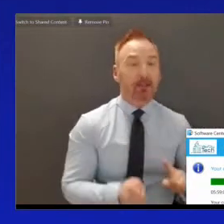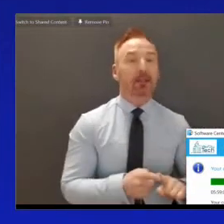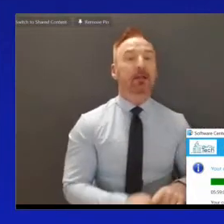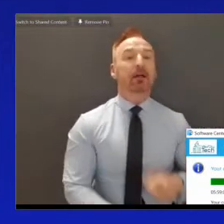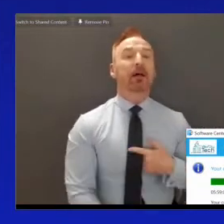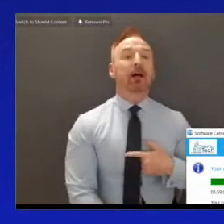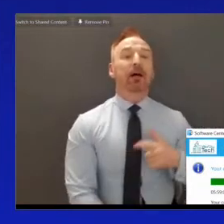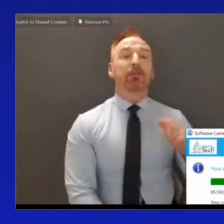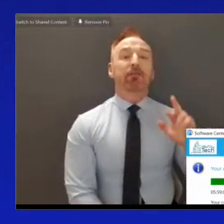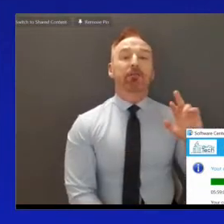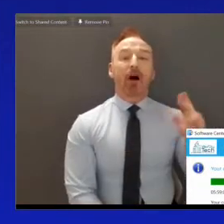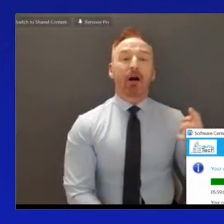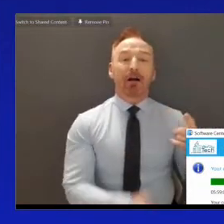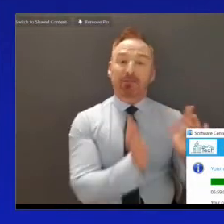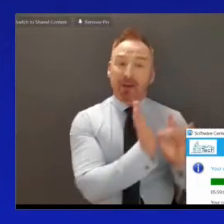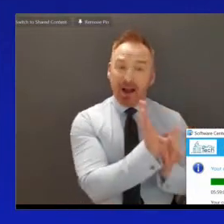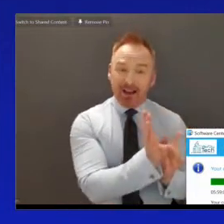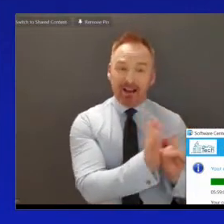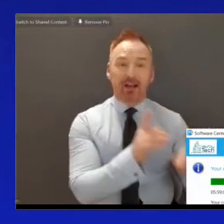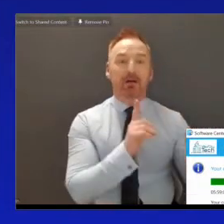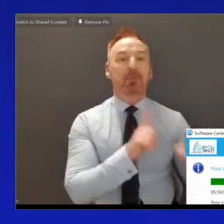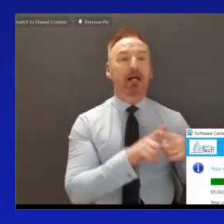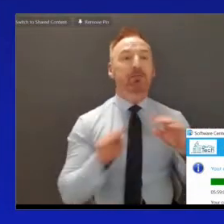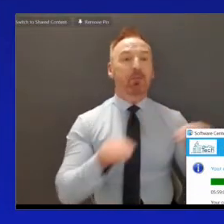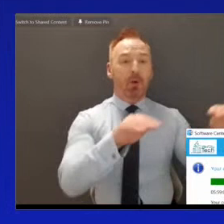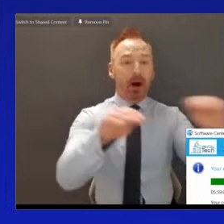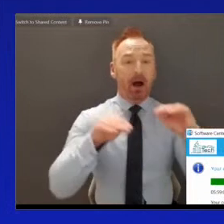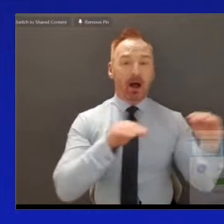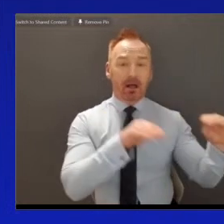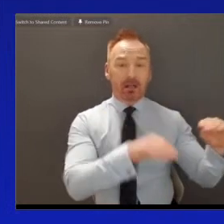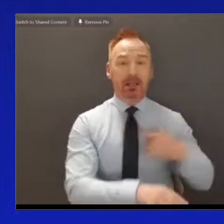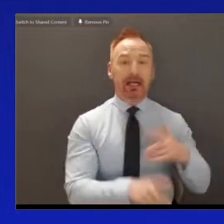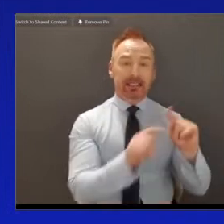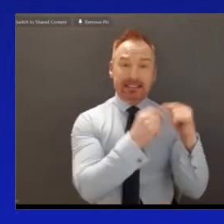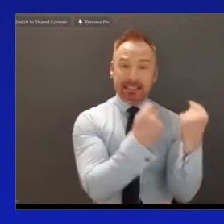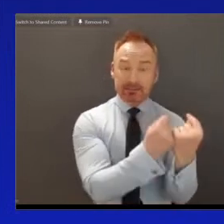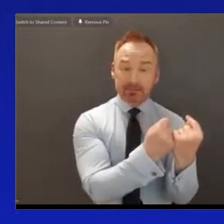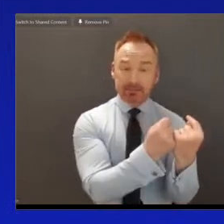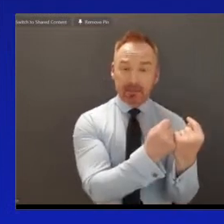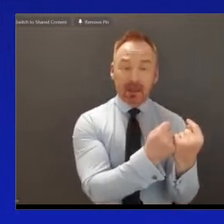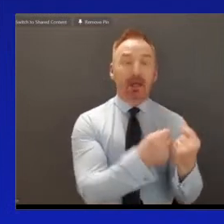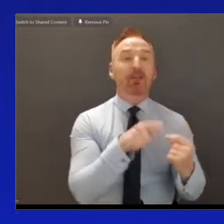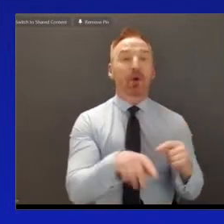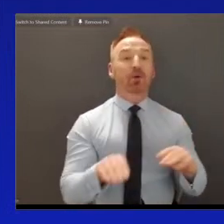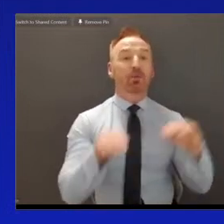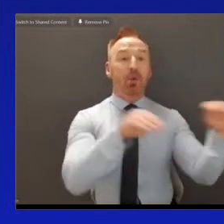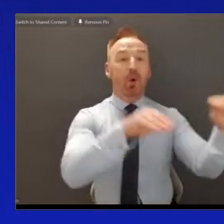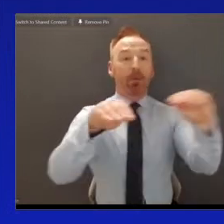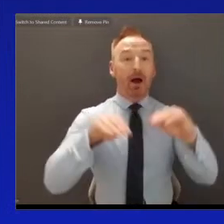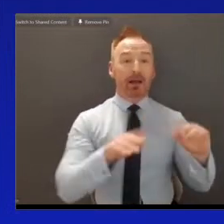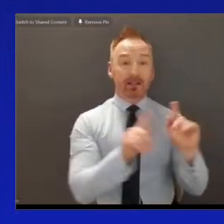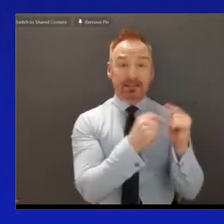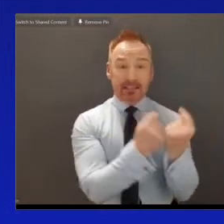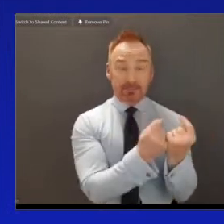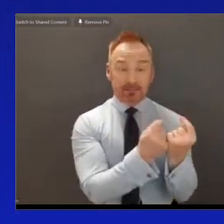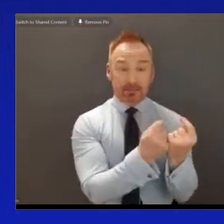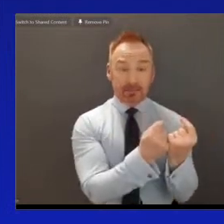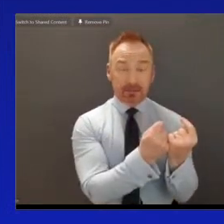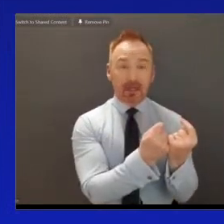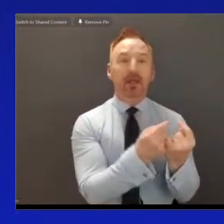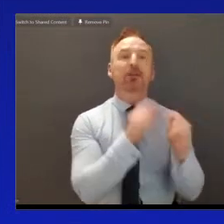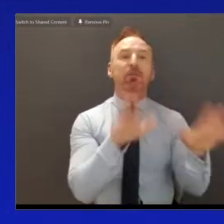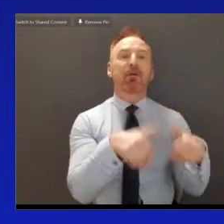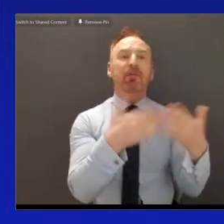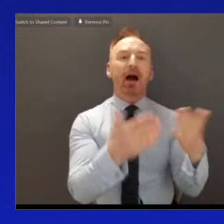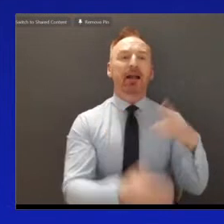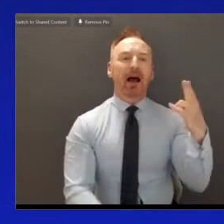through mobile vaccination teams. Also note that the mobile vaccination teams will be used to serve high-risk